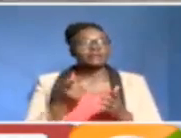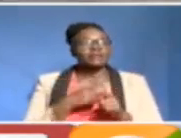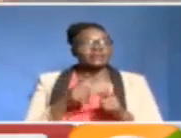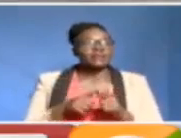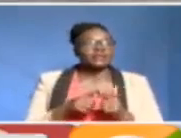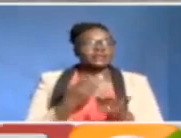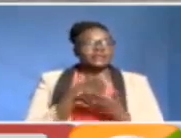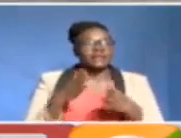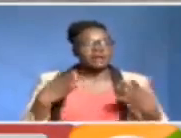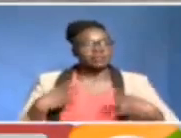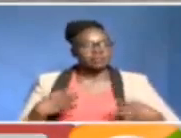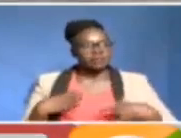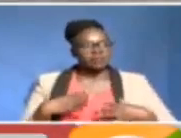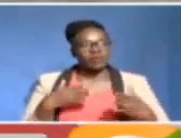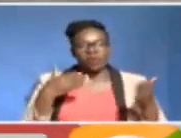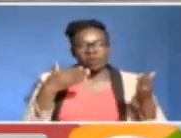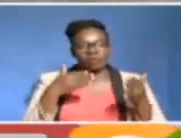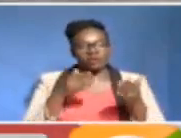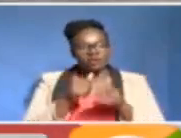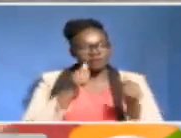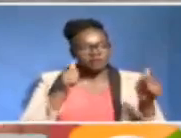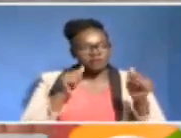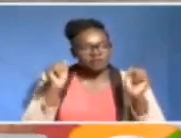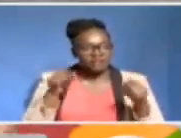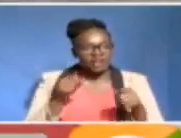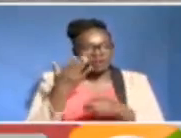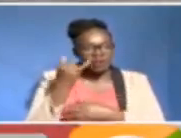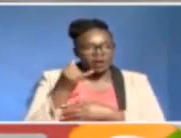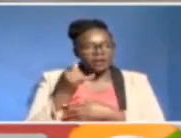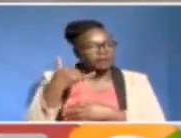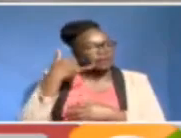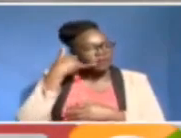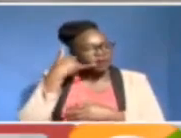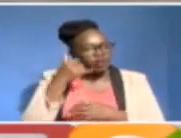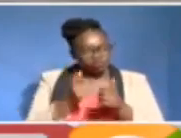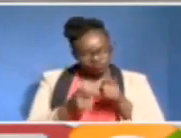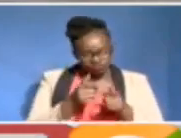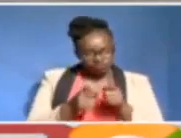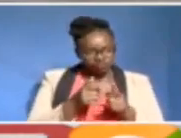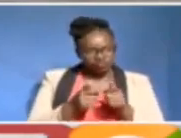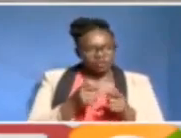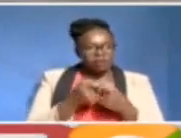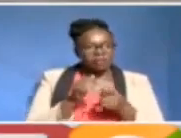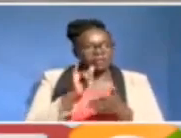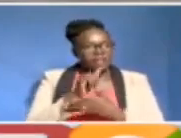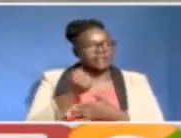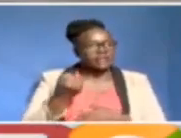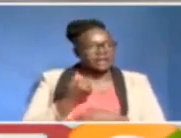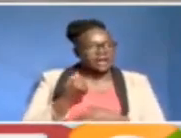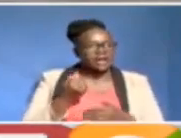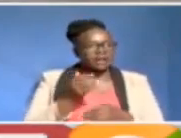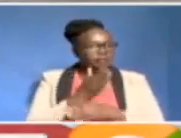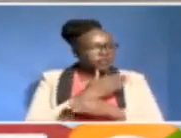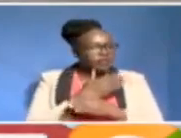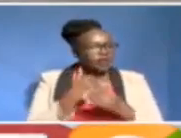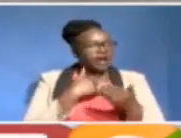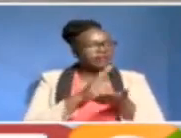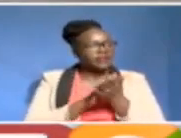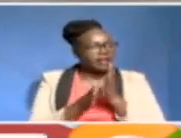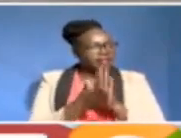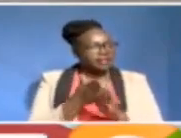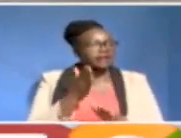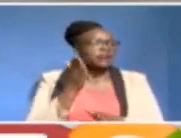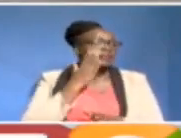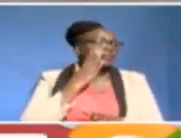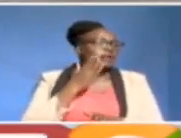some people would deny it, because you just have to type with your phone. But this is a girl who had nothing. My mom bills need to be